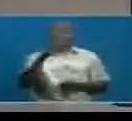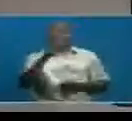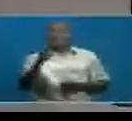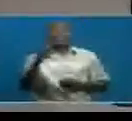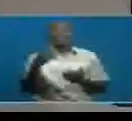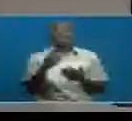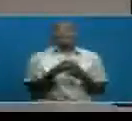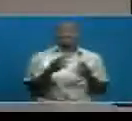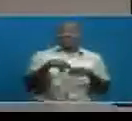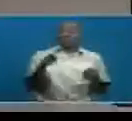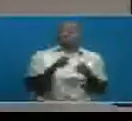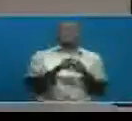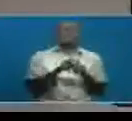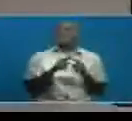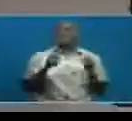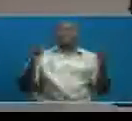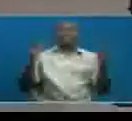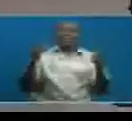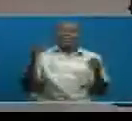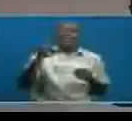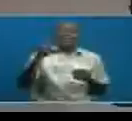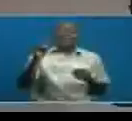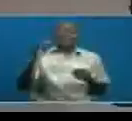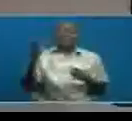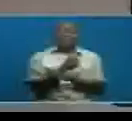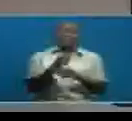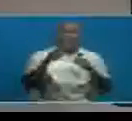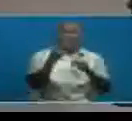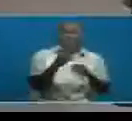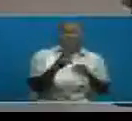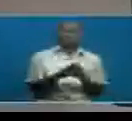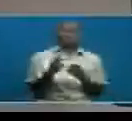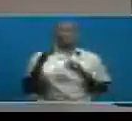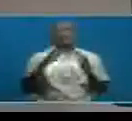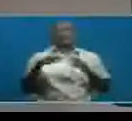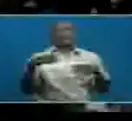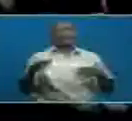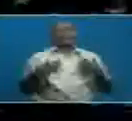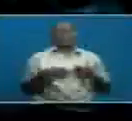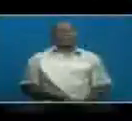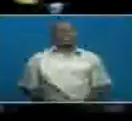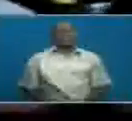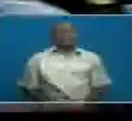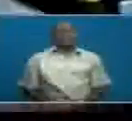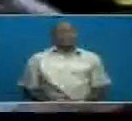Ghana Television Newsroom also went wild when Dede Ayew scored the second goal for Ghana.